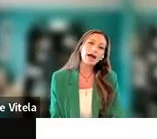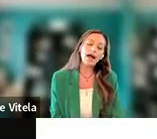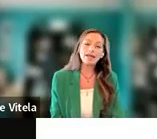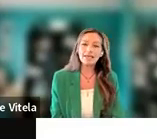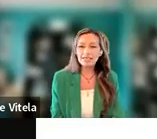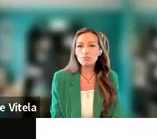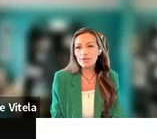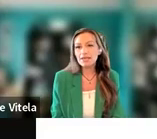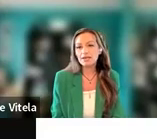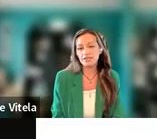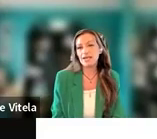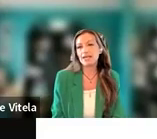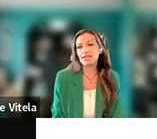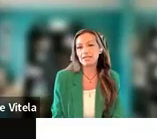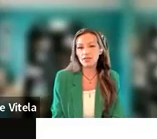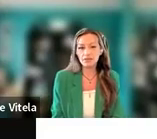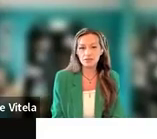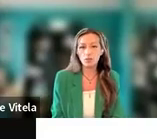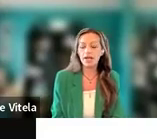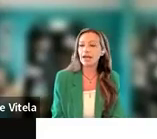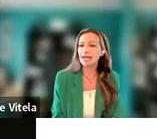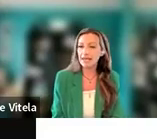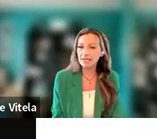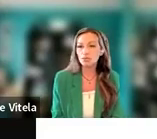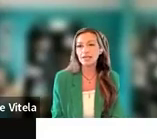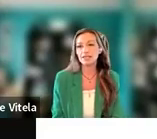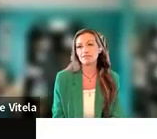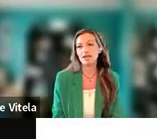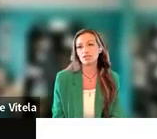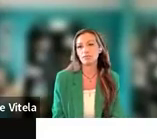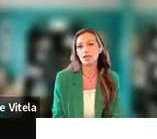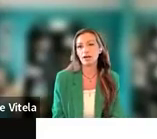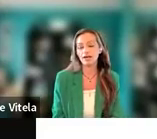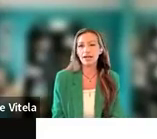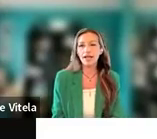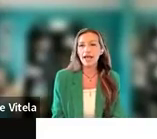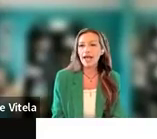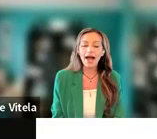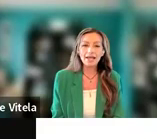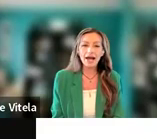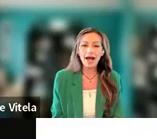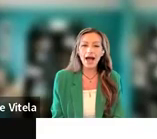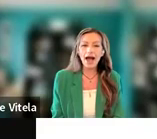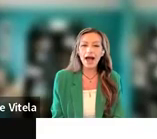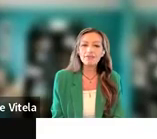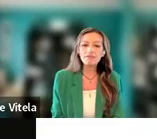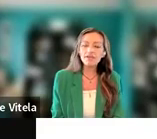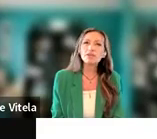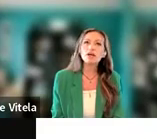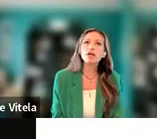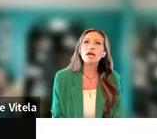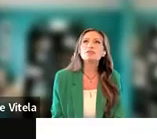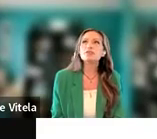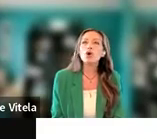And I get to be here today to tell this story, and I get to write this fashion blog. And I